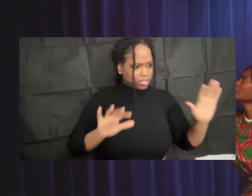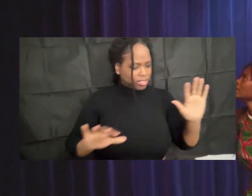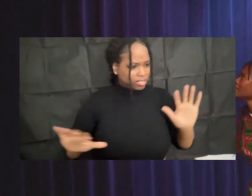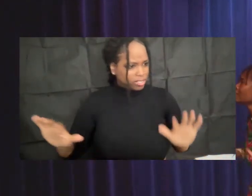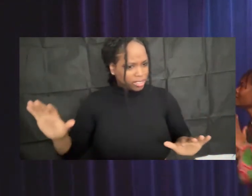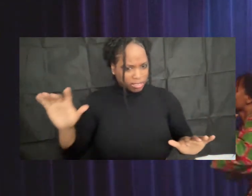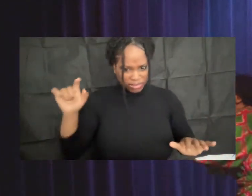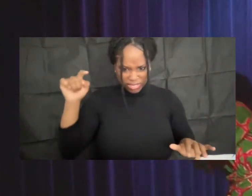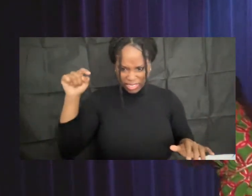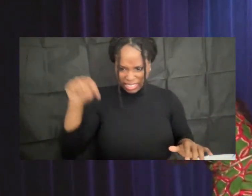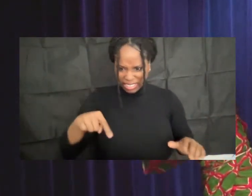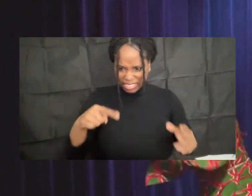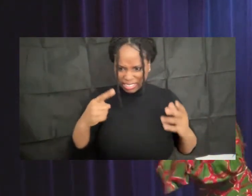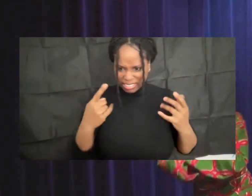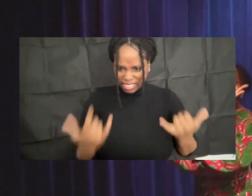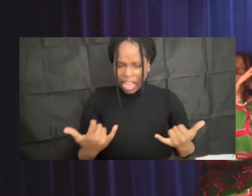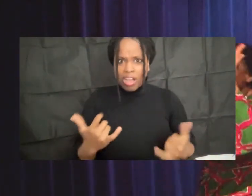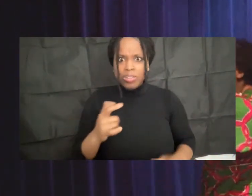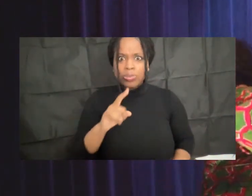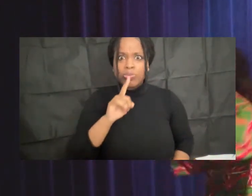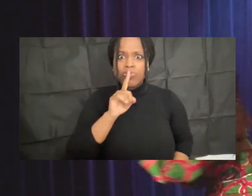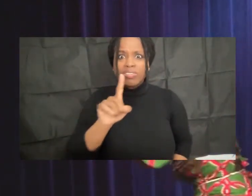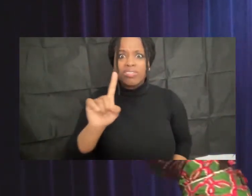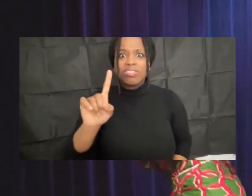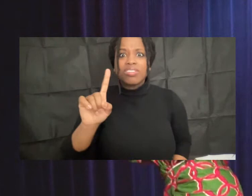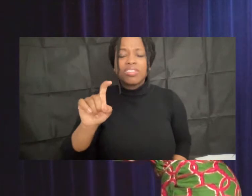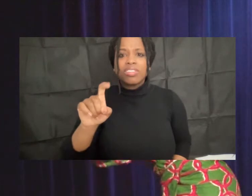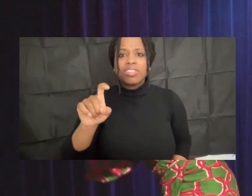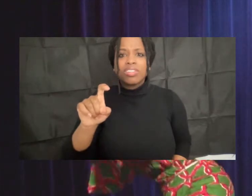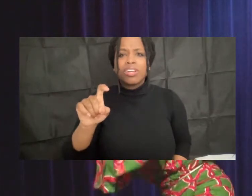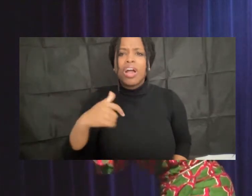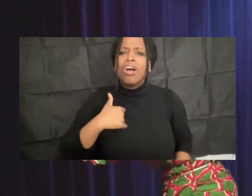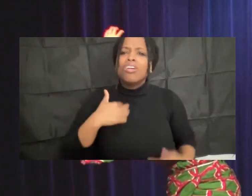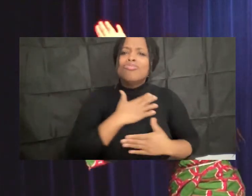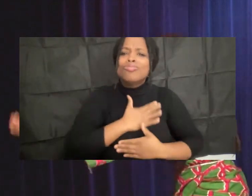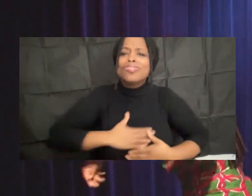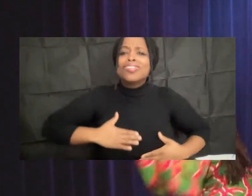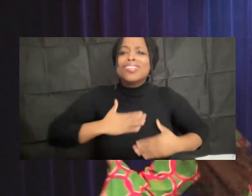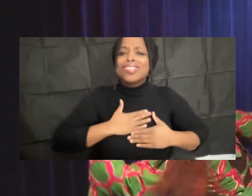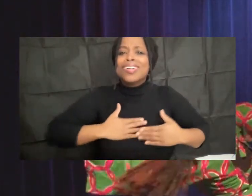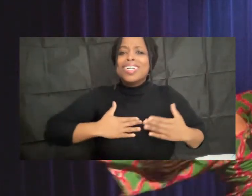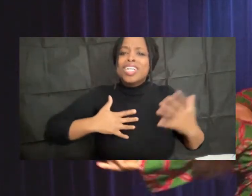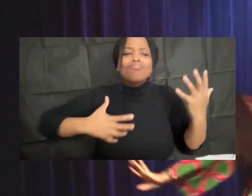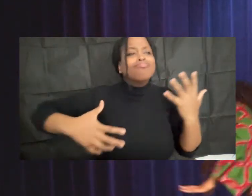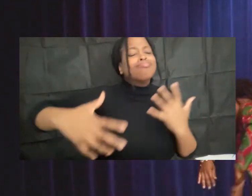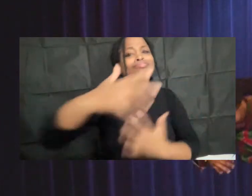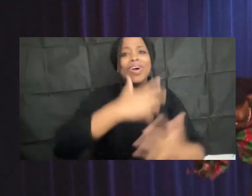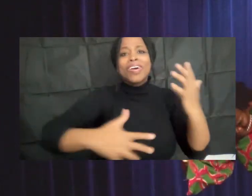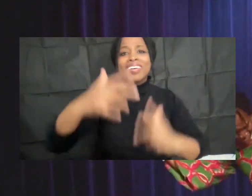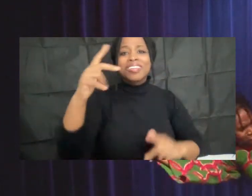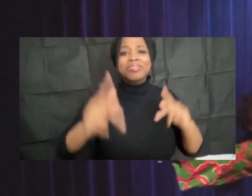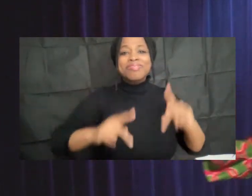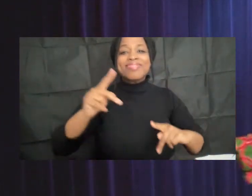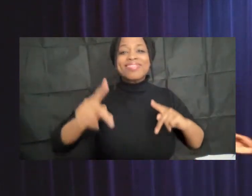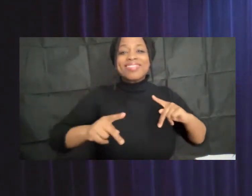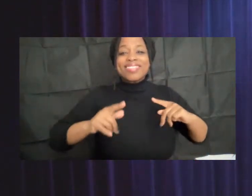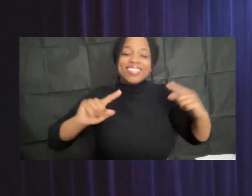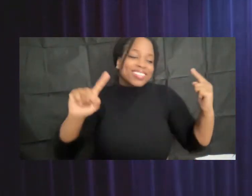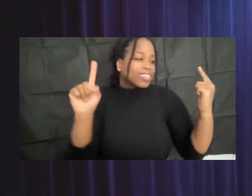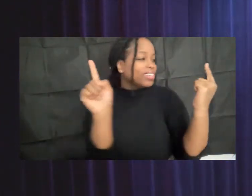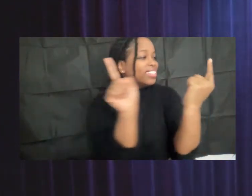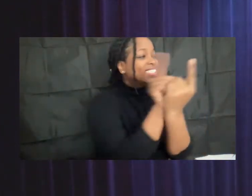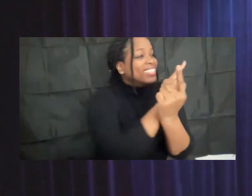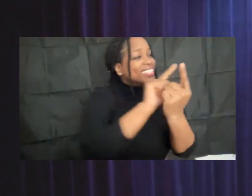I'm a person who loves to mingle and talk with other people. Now, we have to keep social